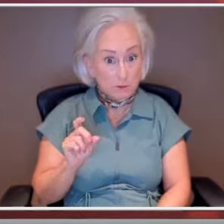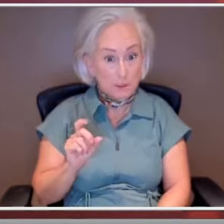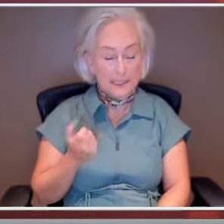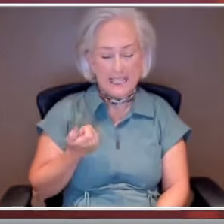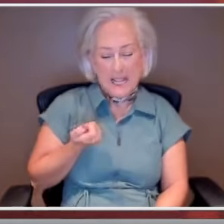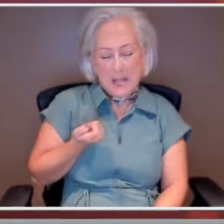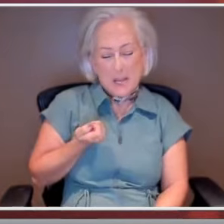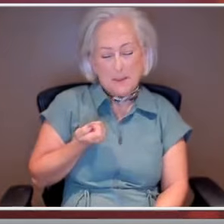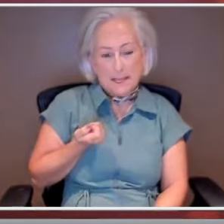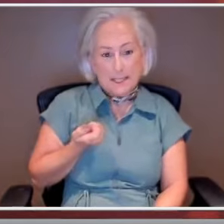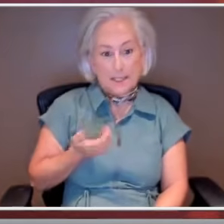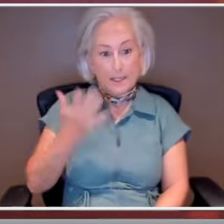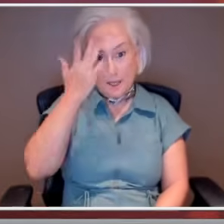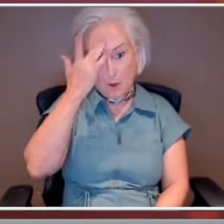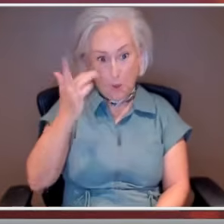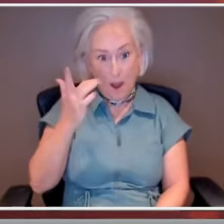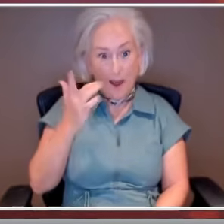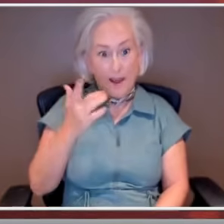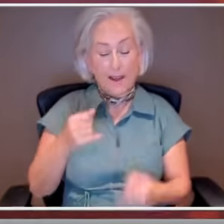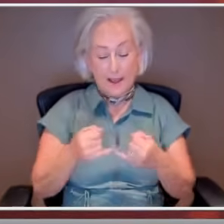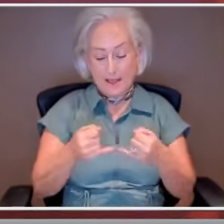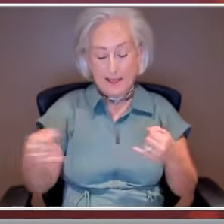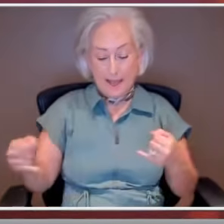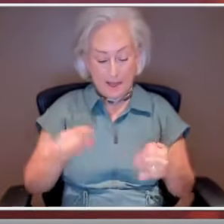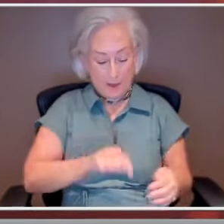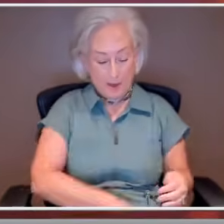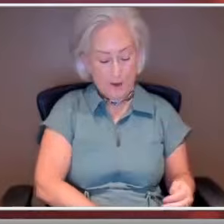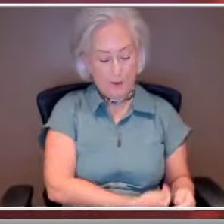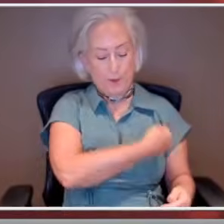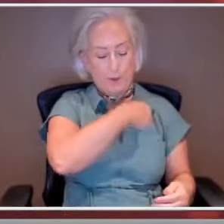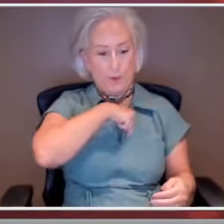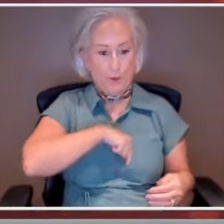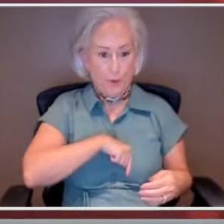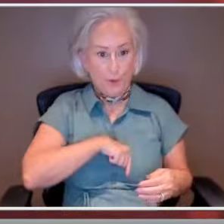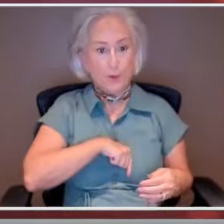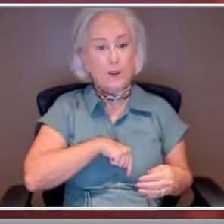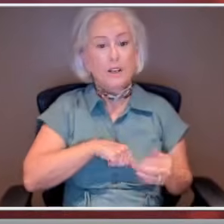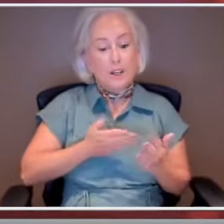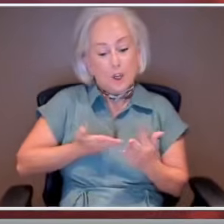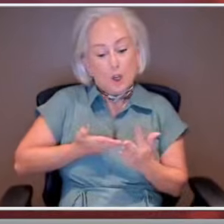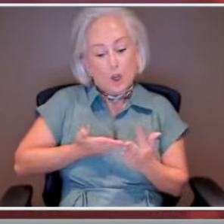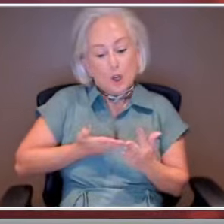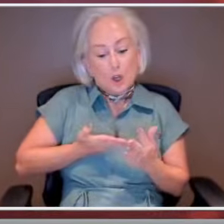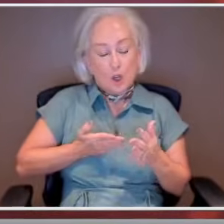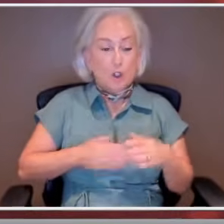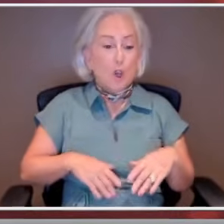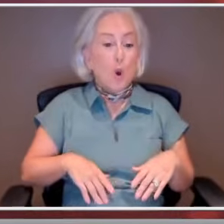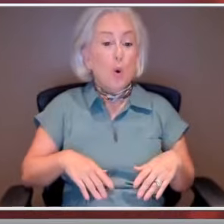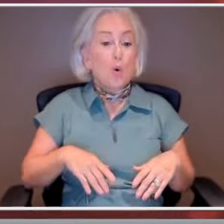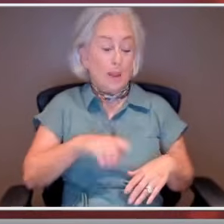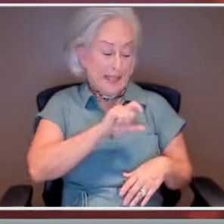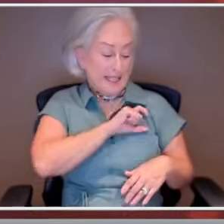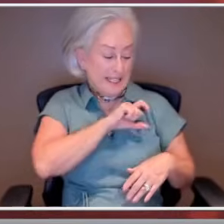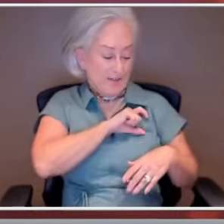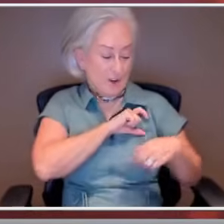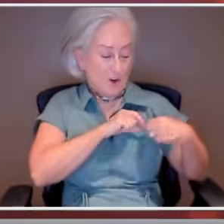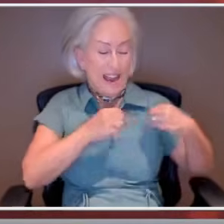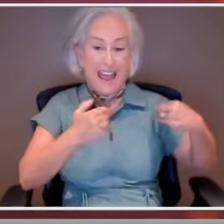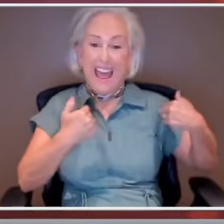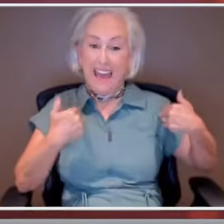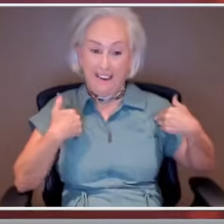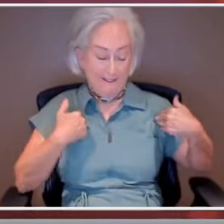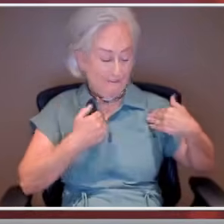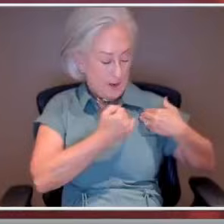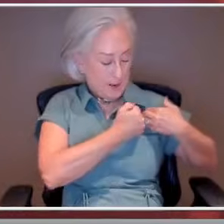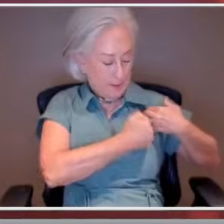because our catheters and wires have to pass right by the leads. So the defibrillator leads are placed right in our way.